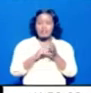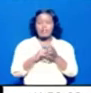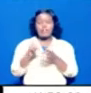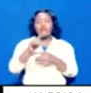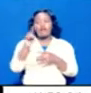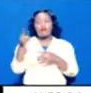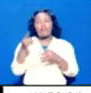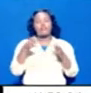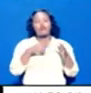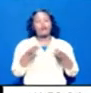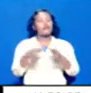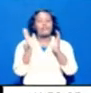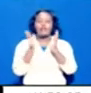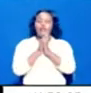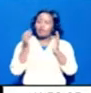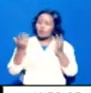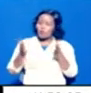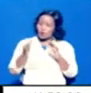to congratulate you